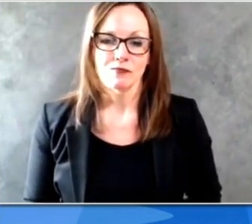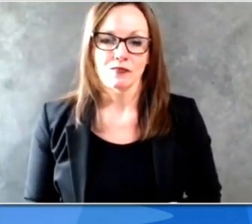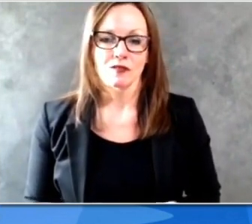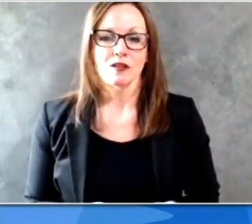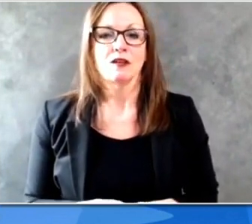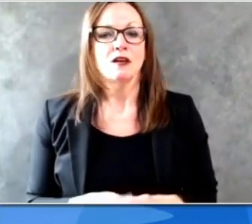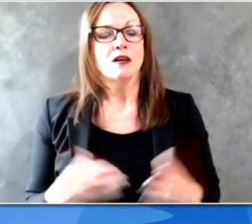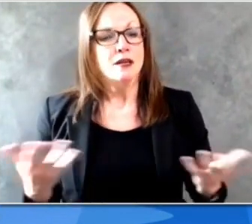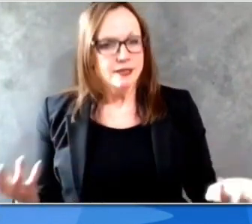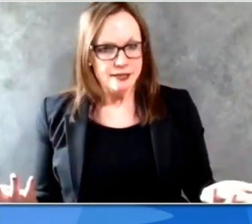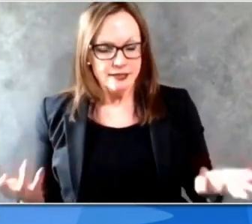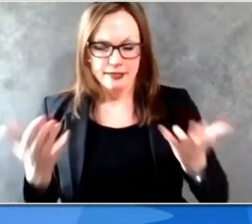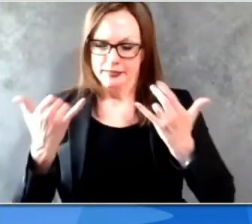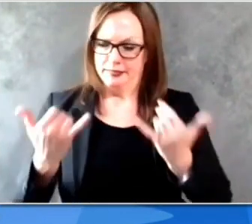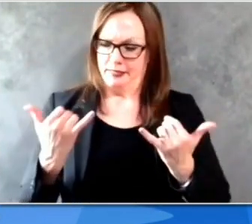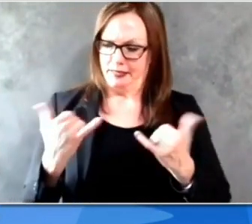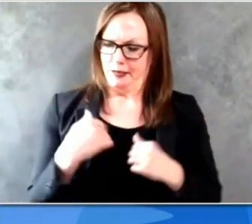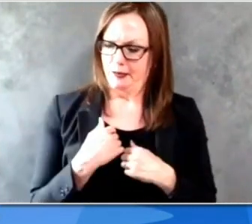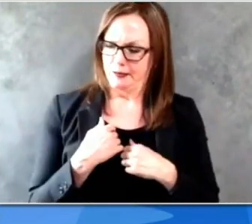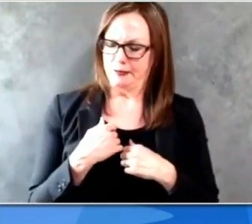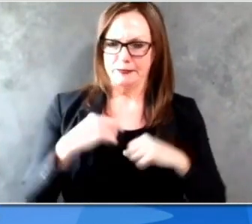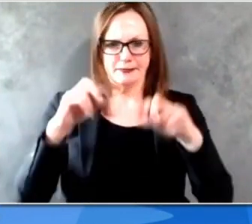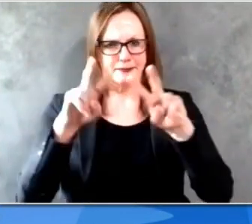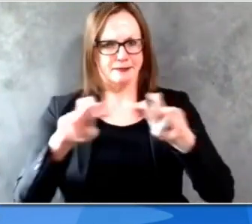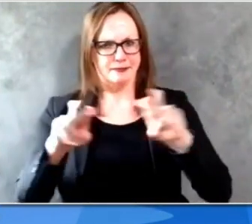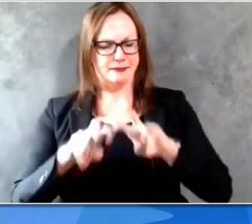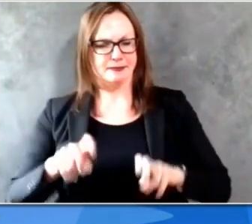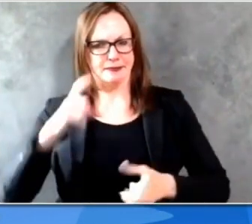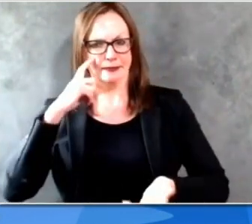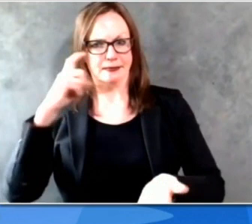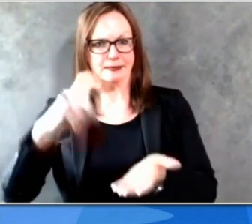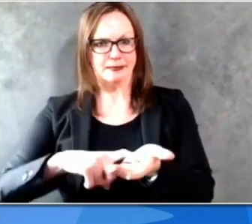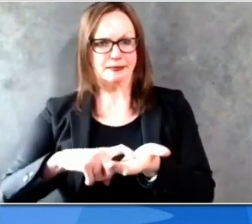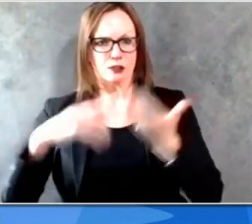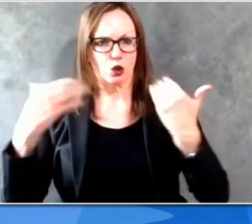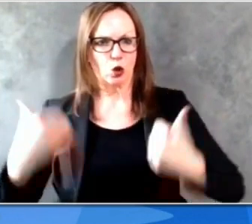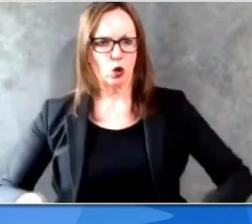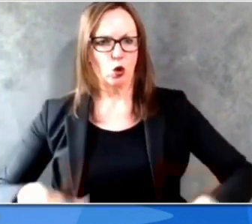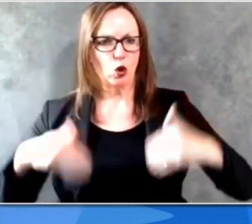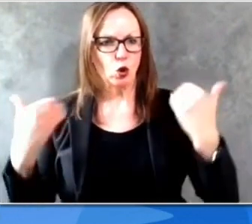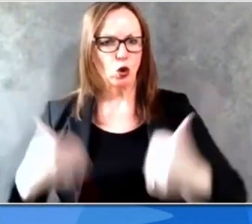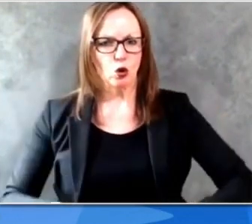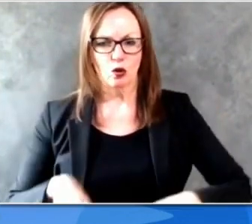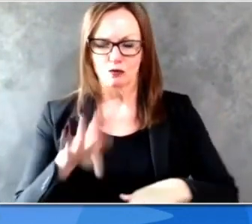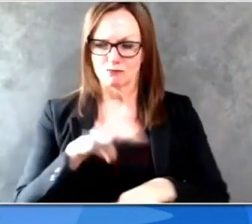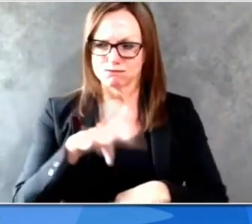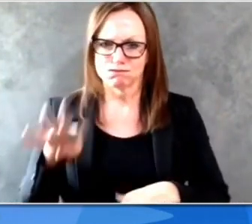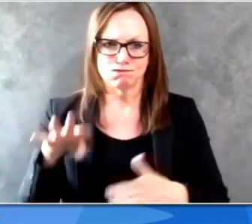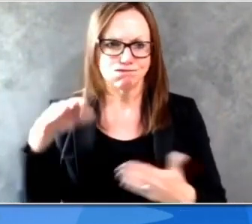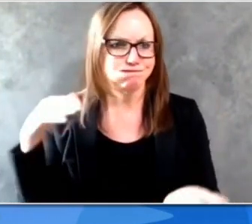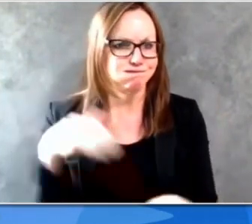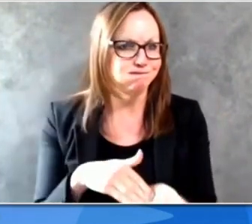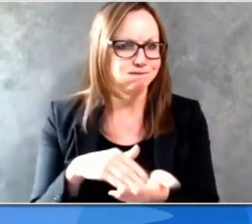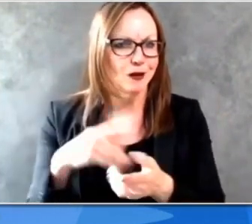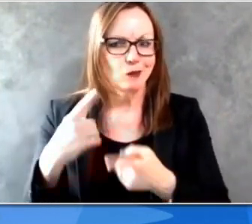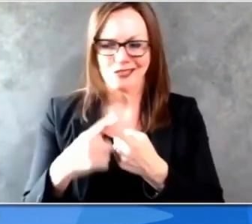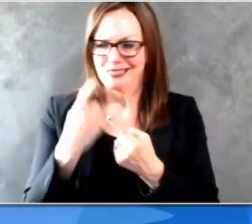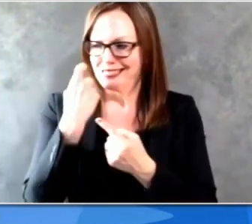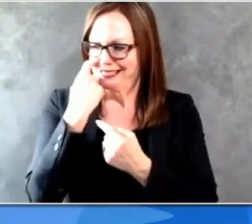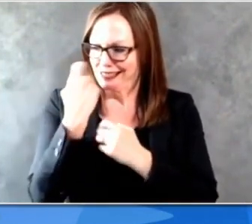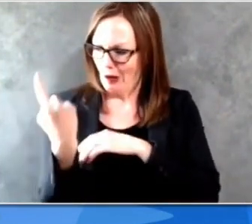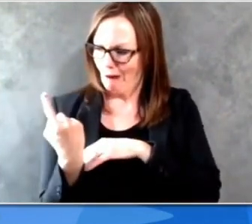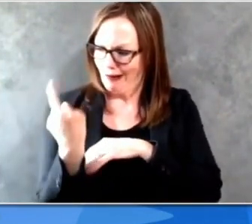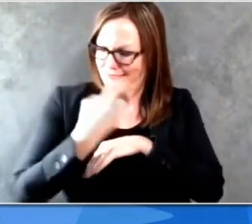day increase that Wisconsin has ever seen. Is this concerning to you, or